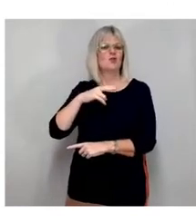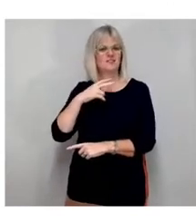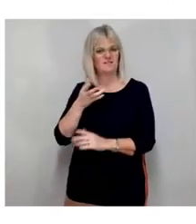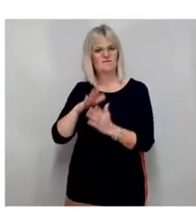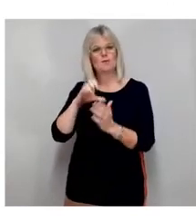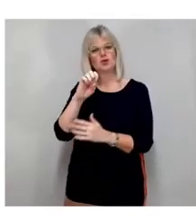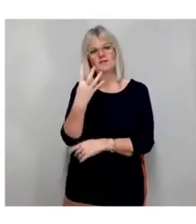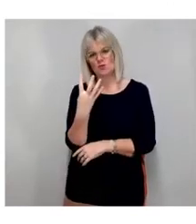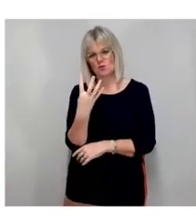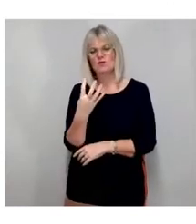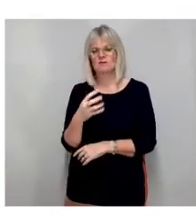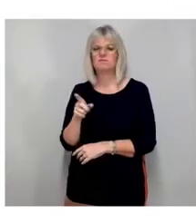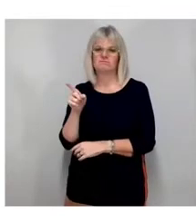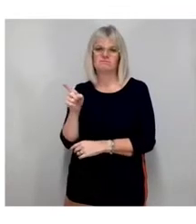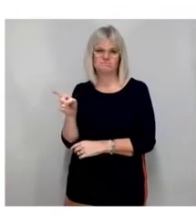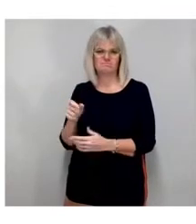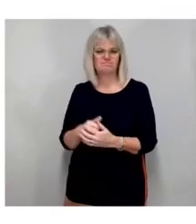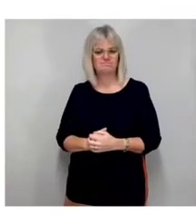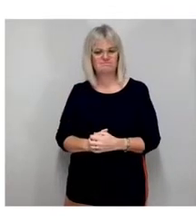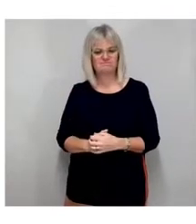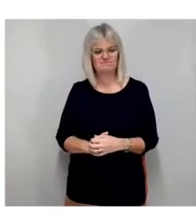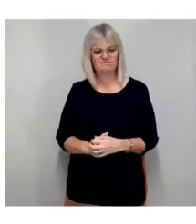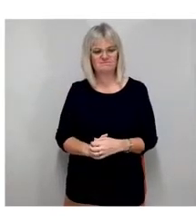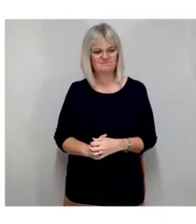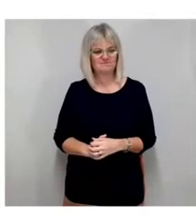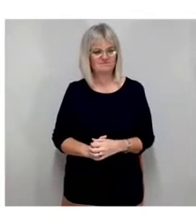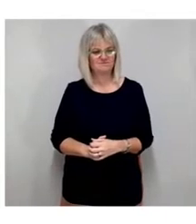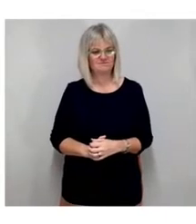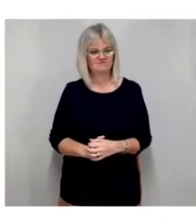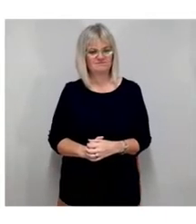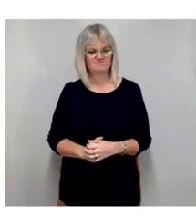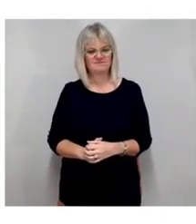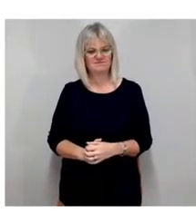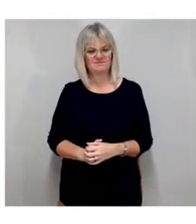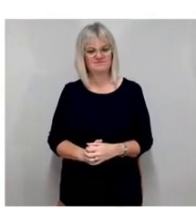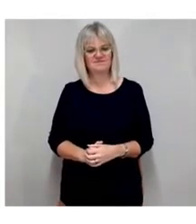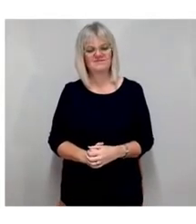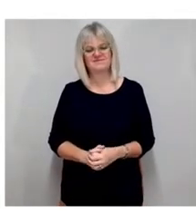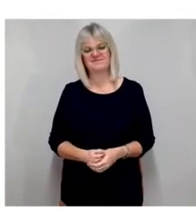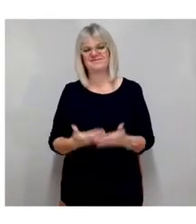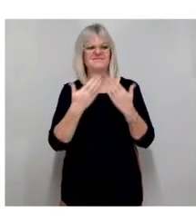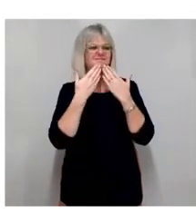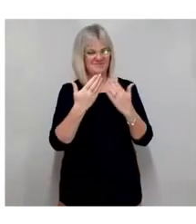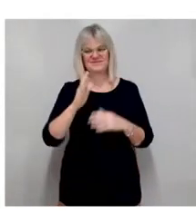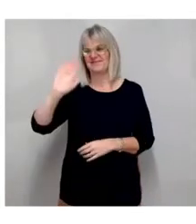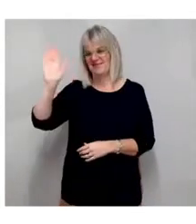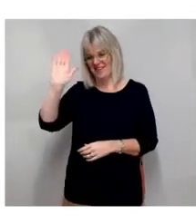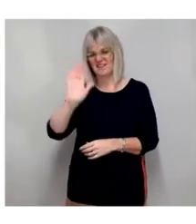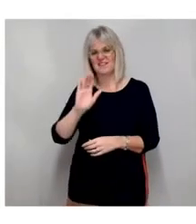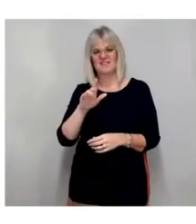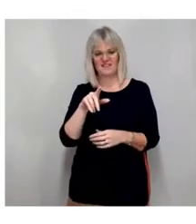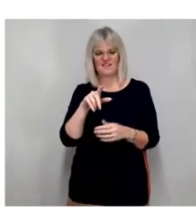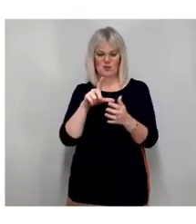which you'll explain. So over to you, Corie. Hey, thank you, Mark. And hi, everyone. Yes, I'm Corie. I work for Channel